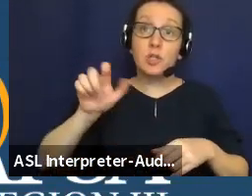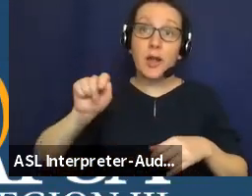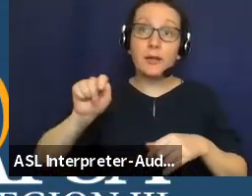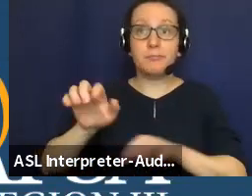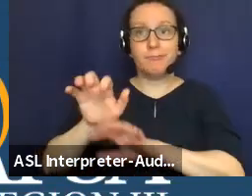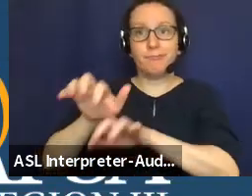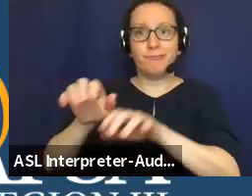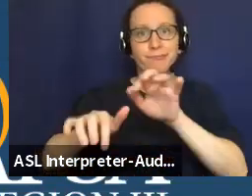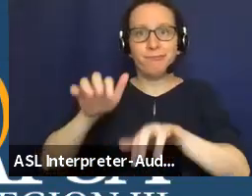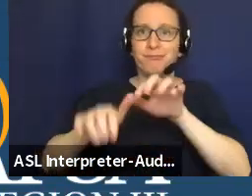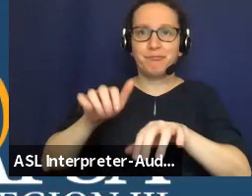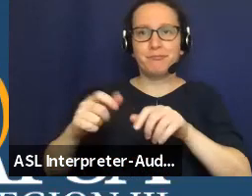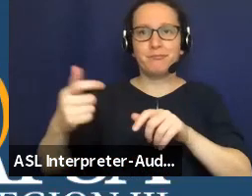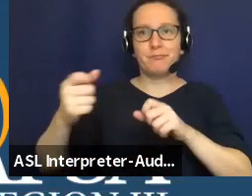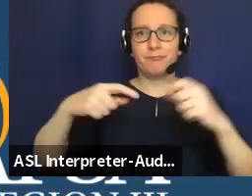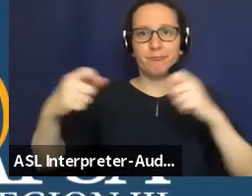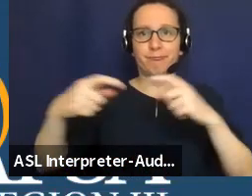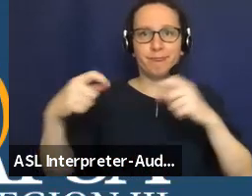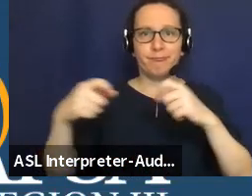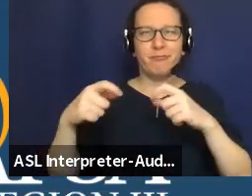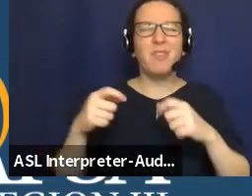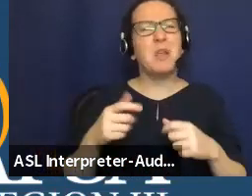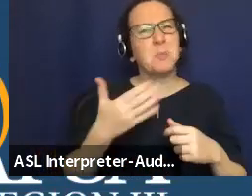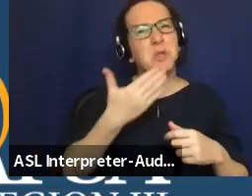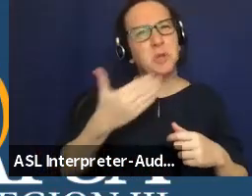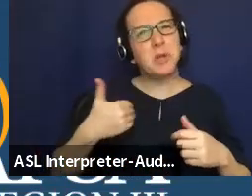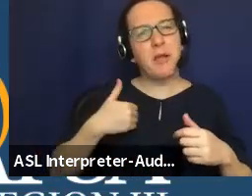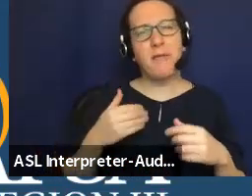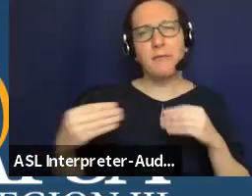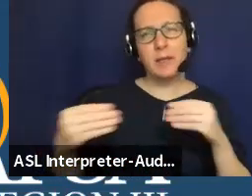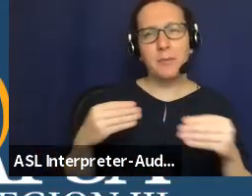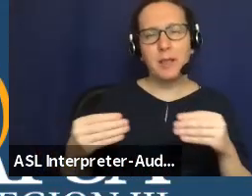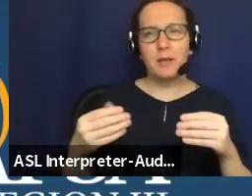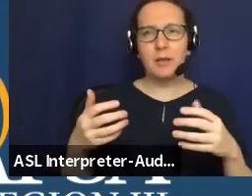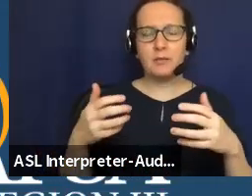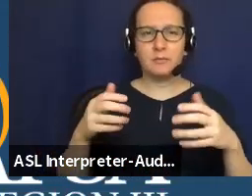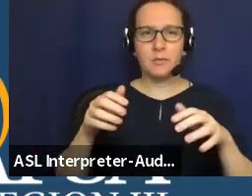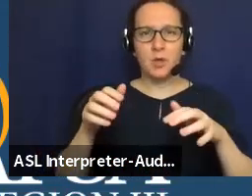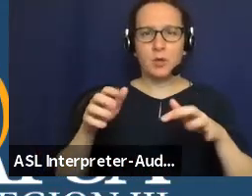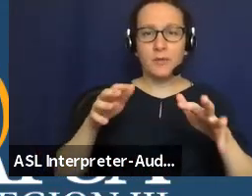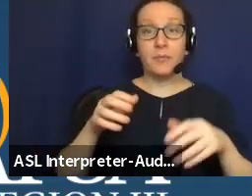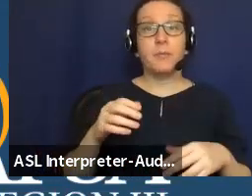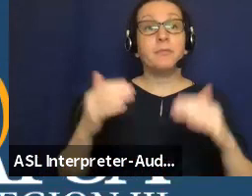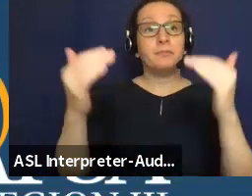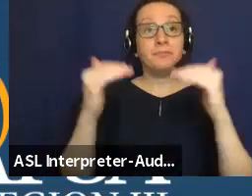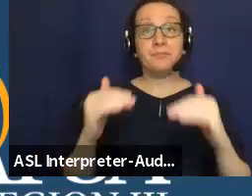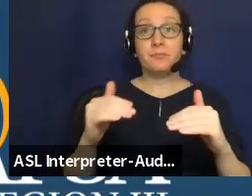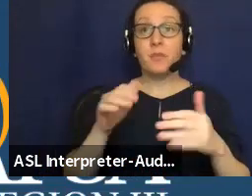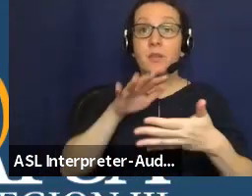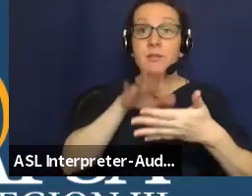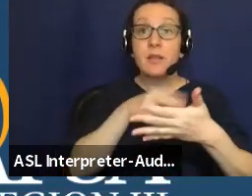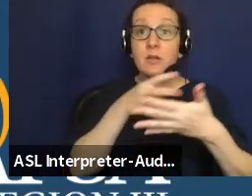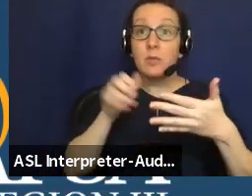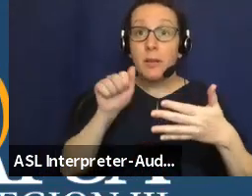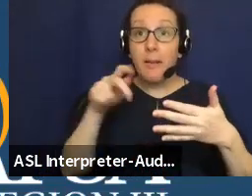little flexibility. The other thing is if you're using any scheduling apps, it's good to have some sort of intake process. With the